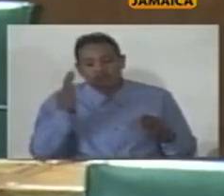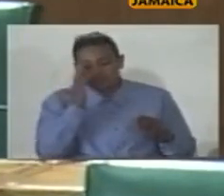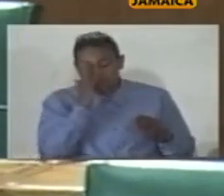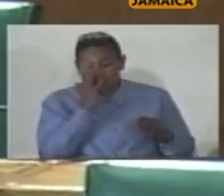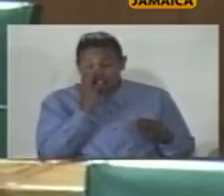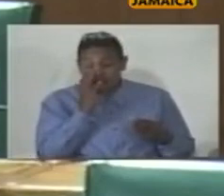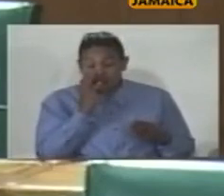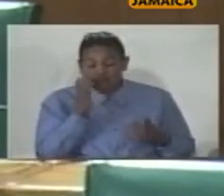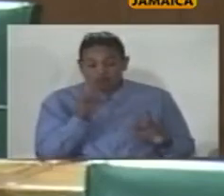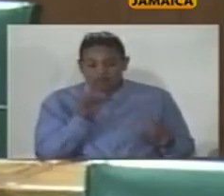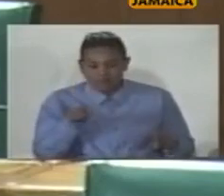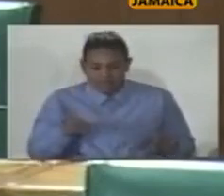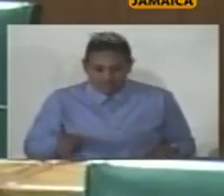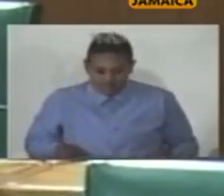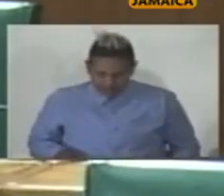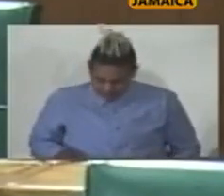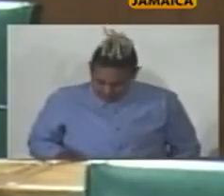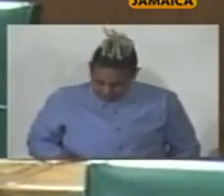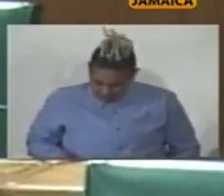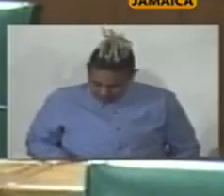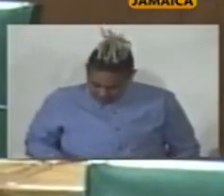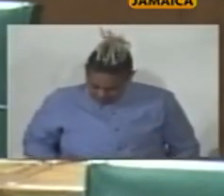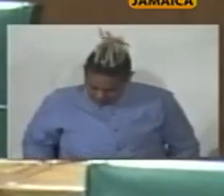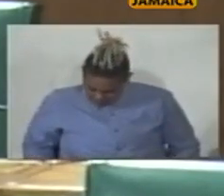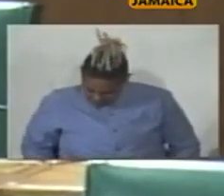it will be answered. Absolutely.